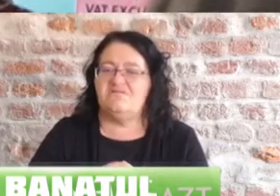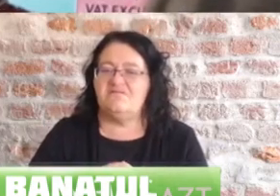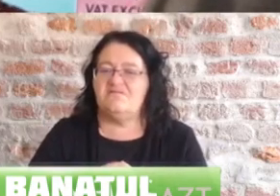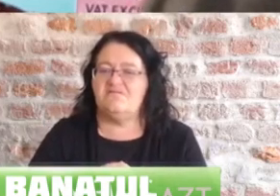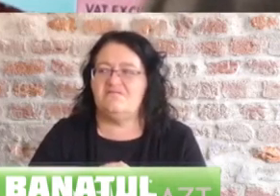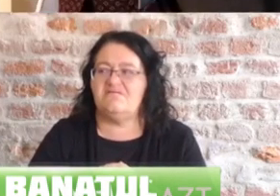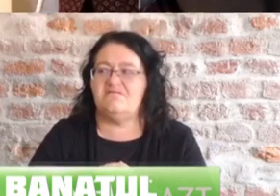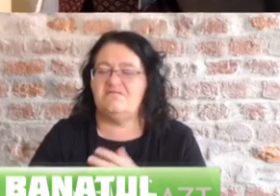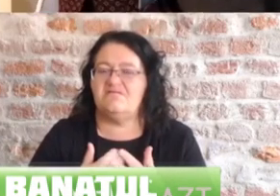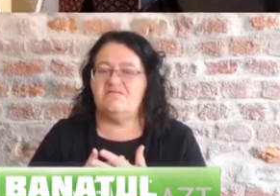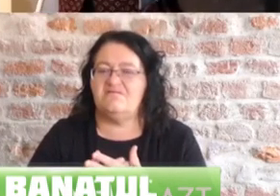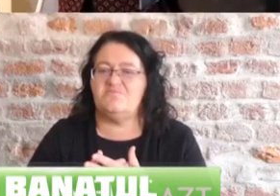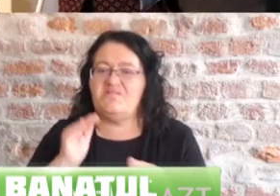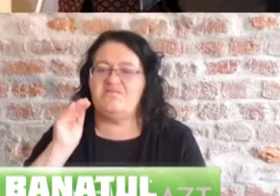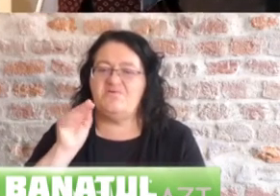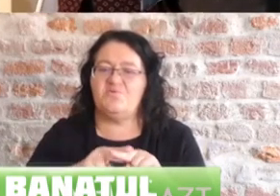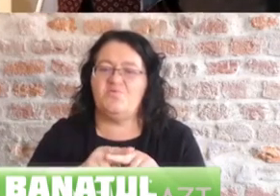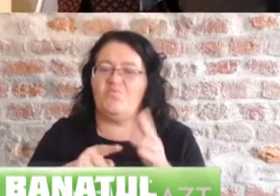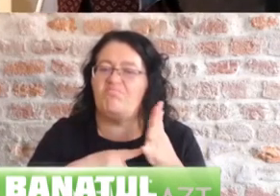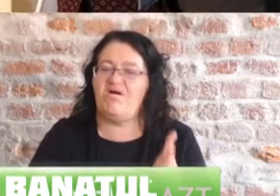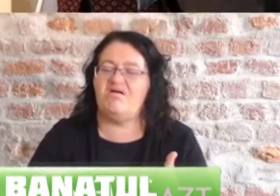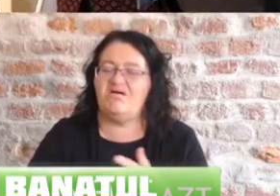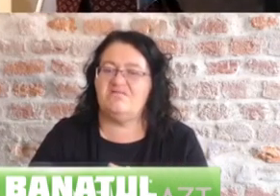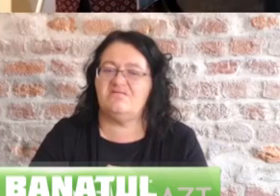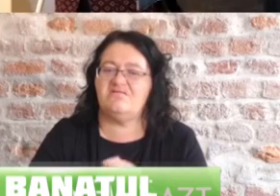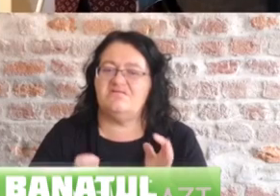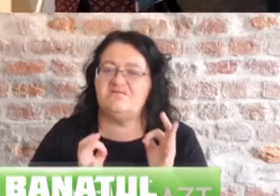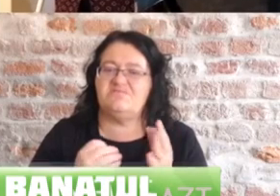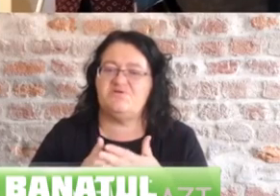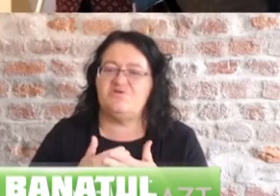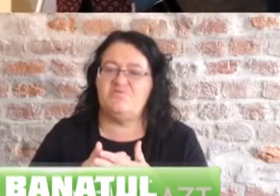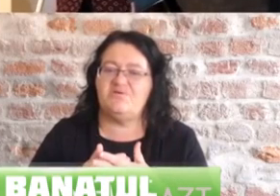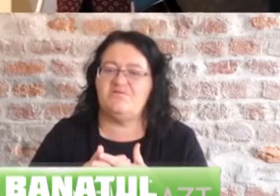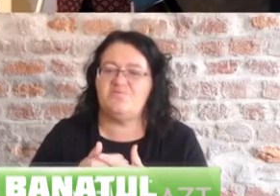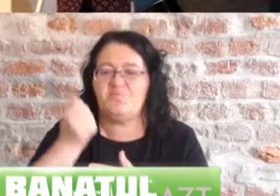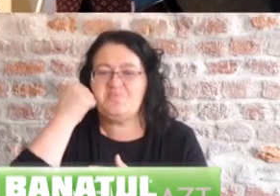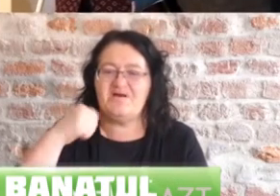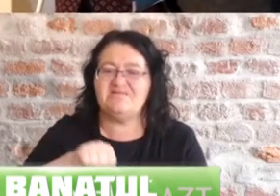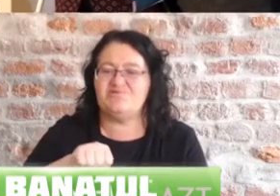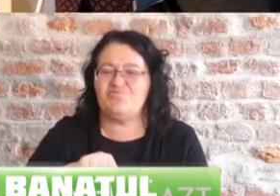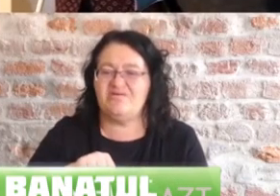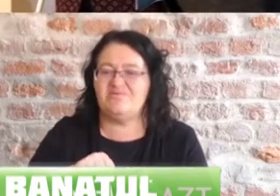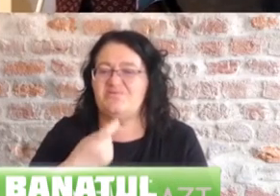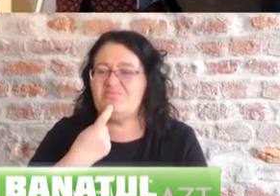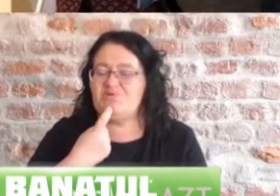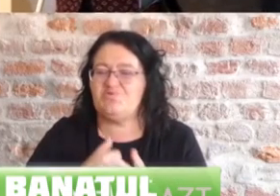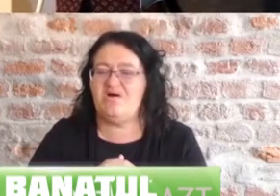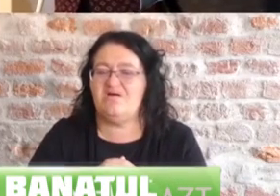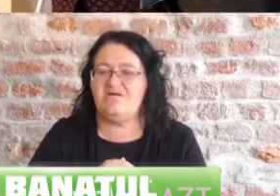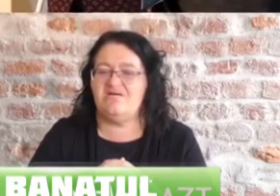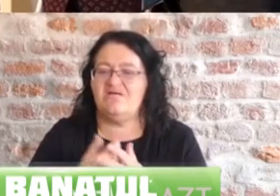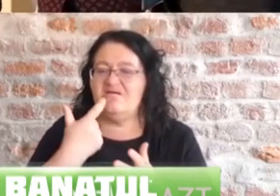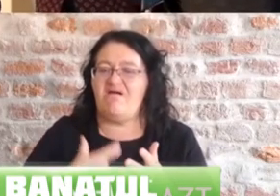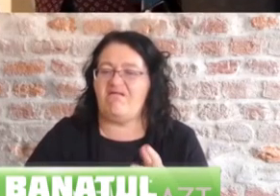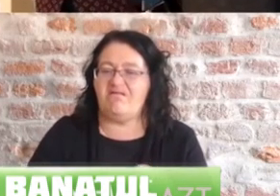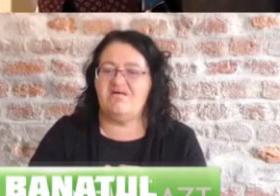of the future of the public spaces as a whole, and especially of this square, which inherits the character